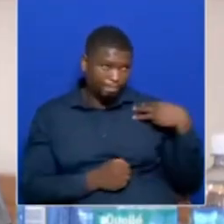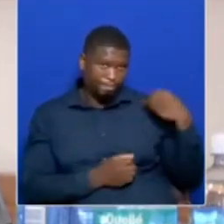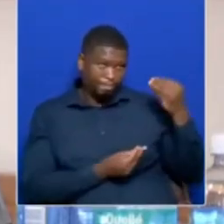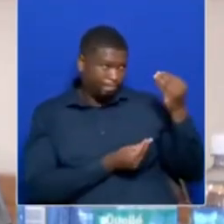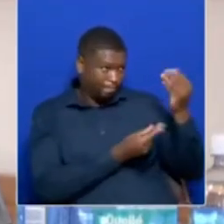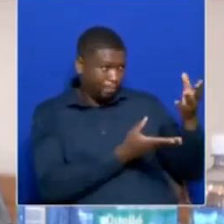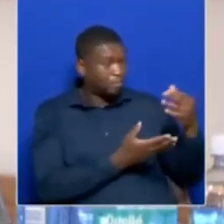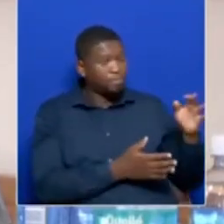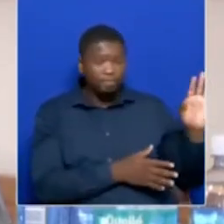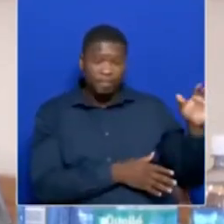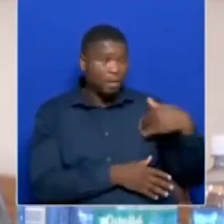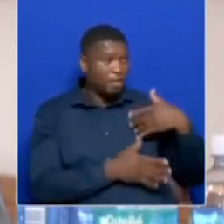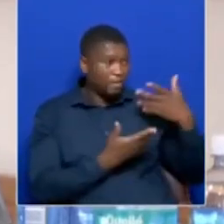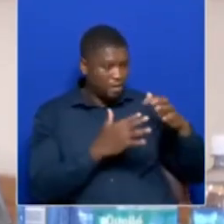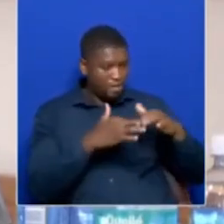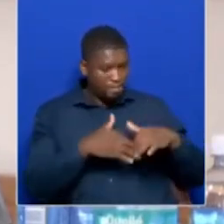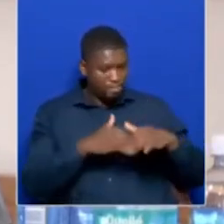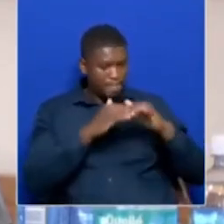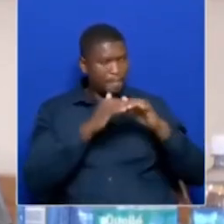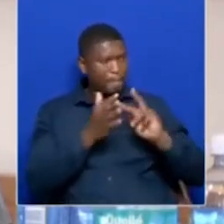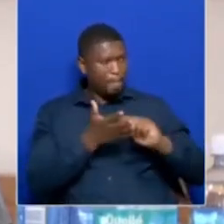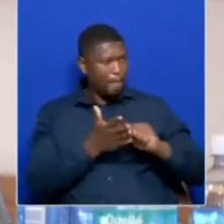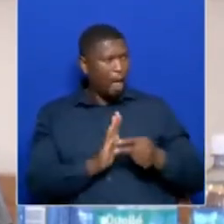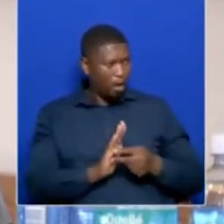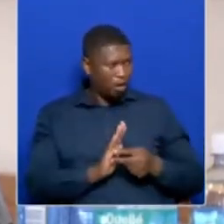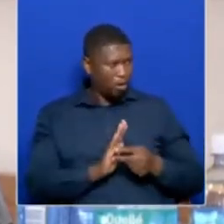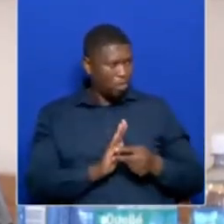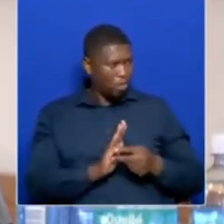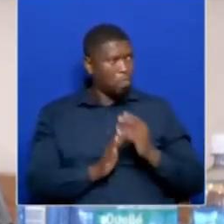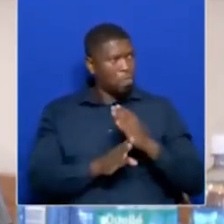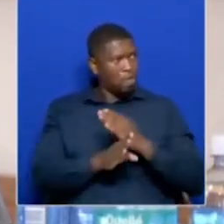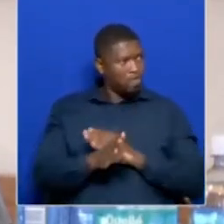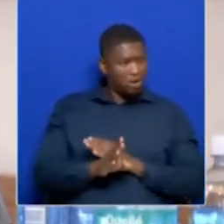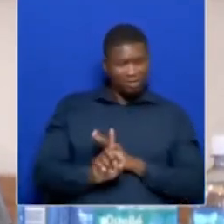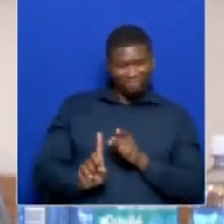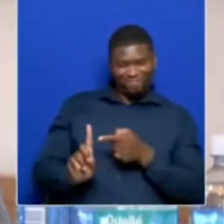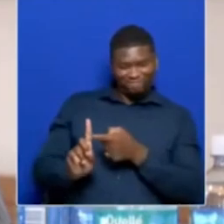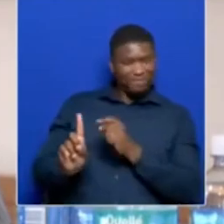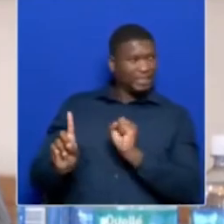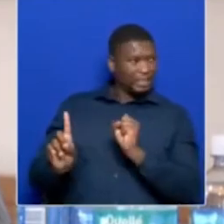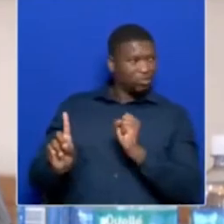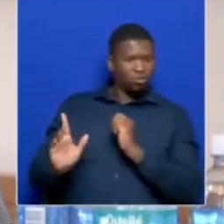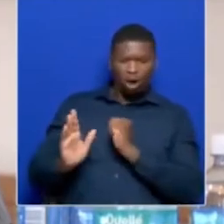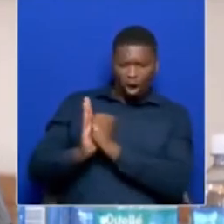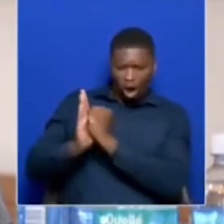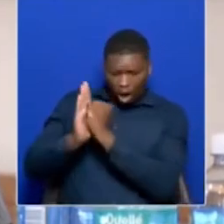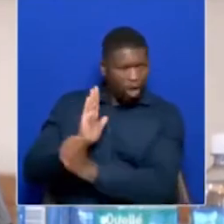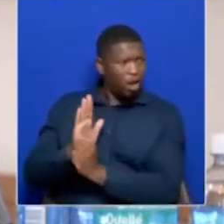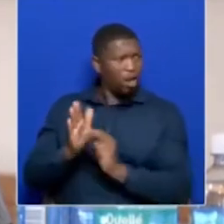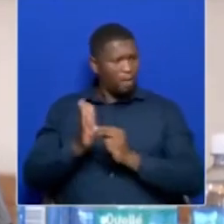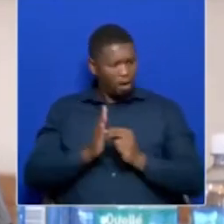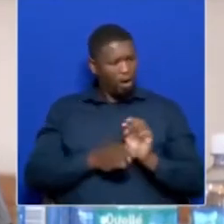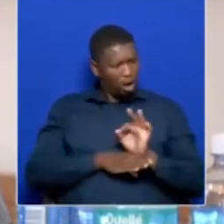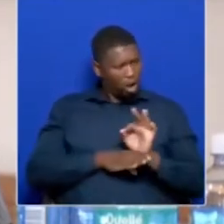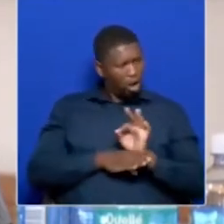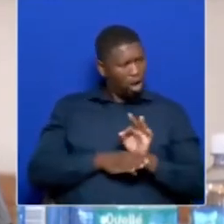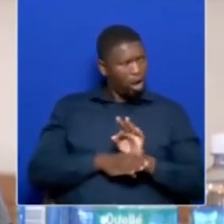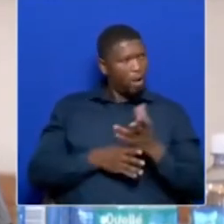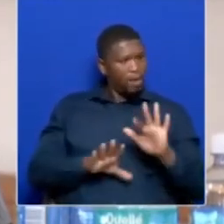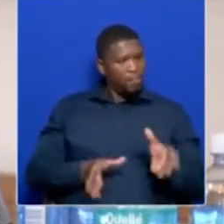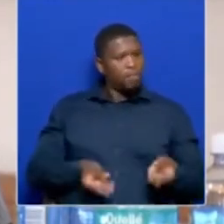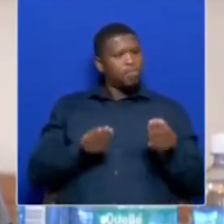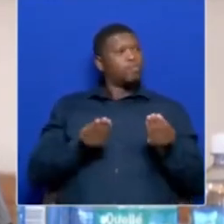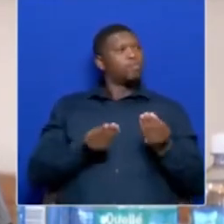to assassinate Cindy Somagaga in July 2017, prior to his assassination taking